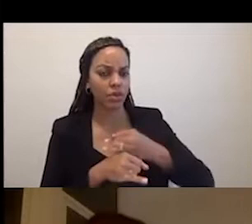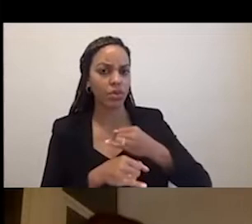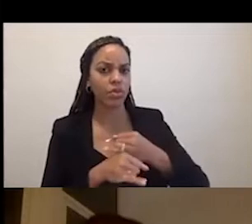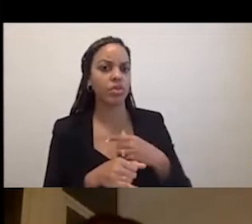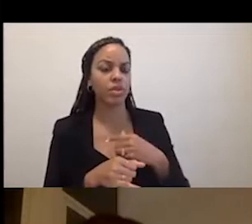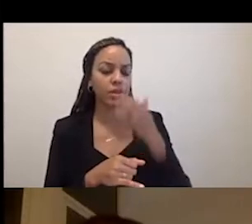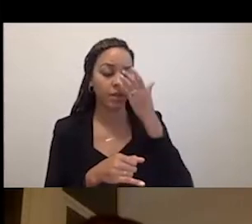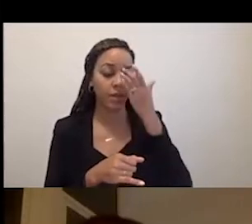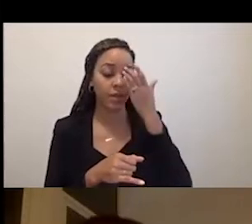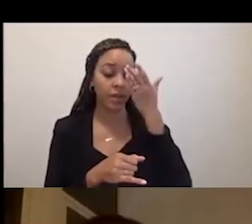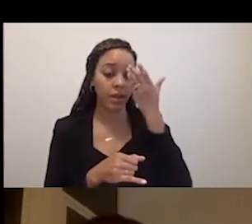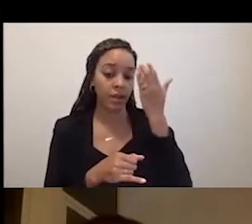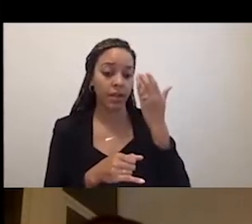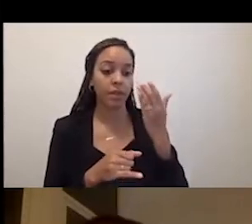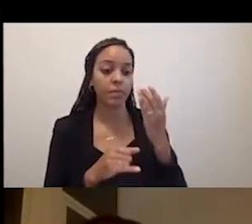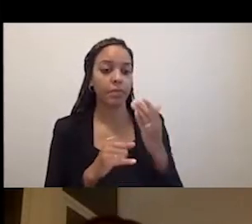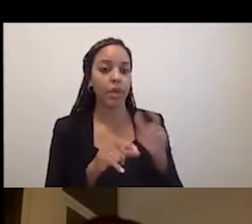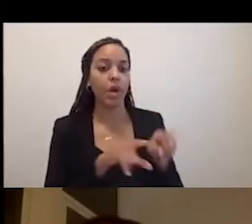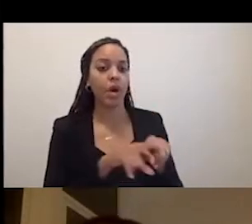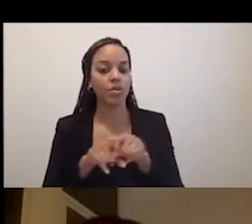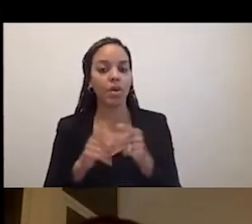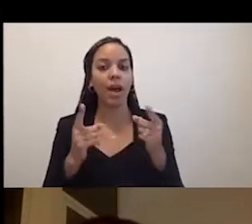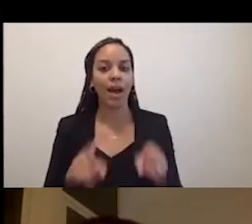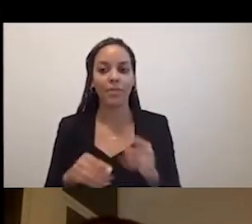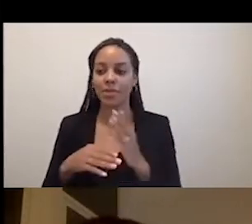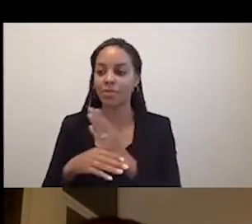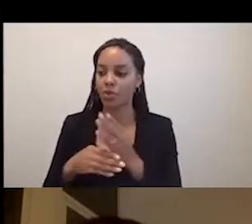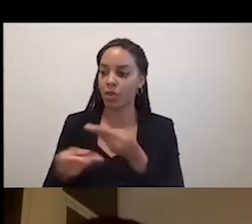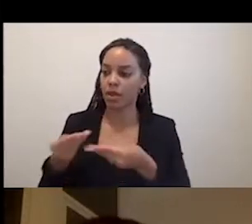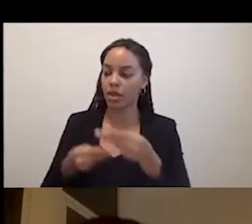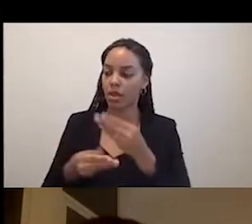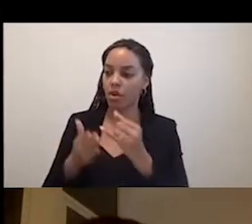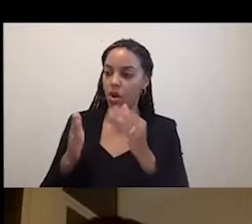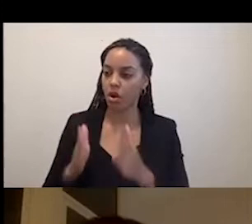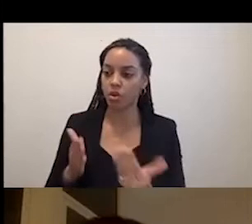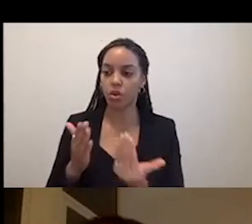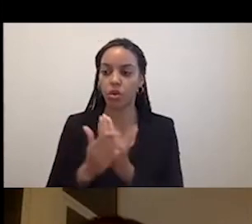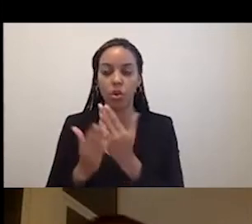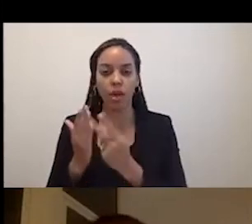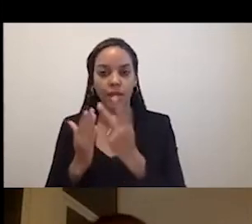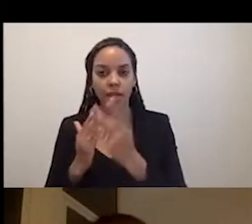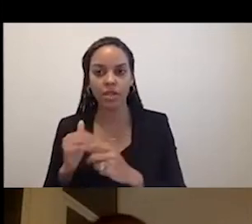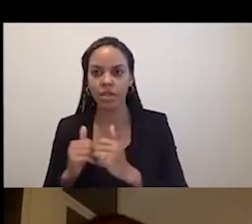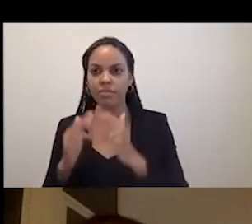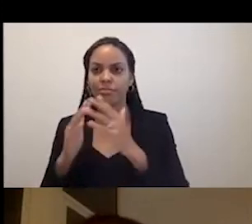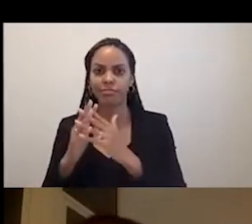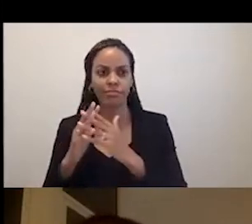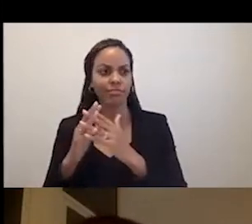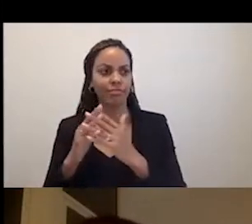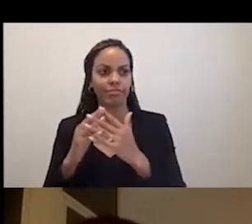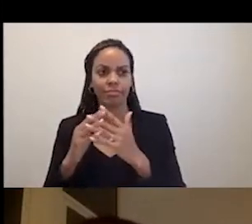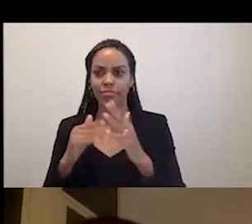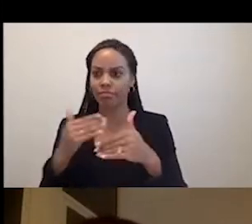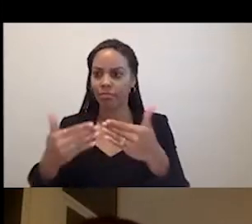but it also happens itself between artists, and that many new initiatives are generated through this and feedback and influence our path